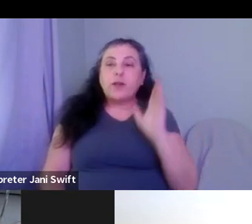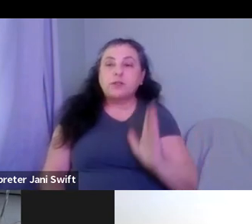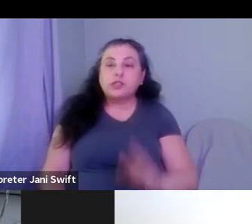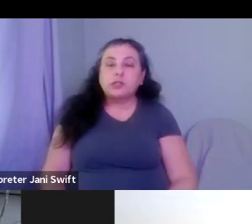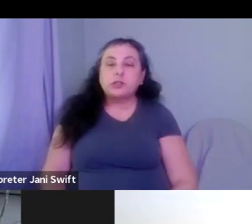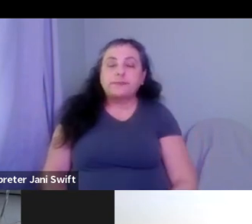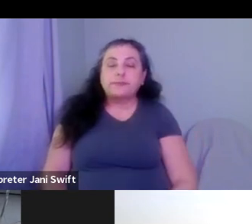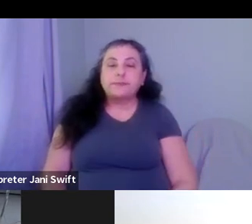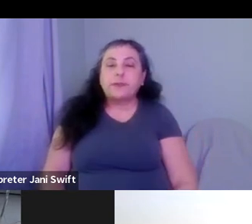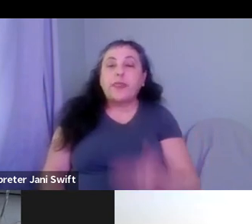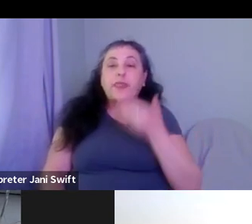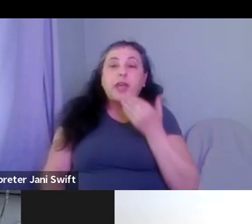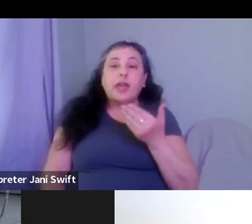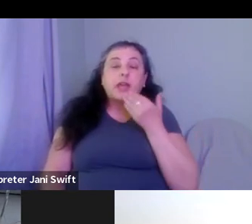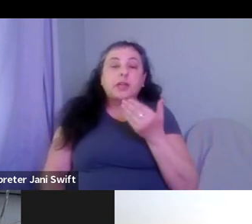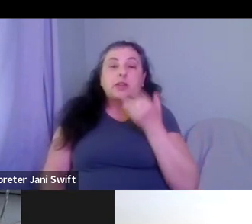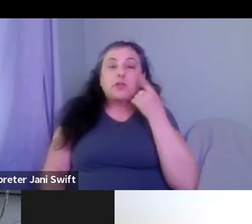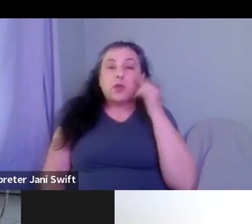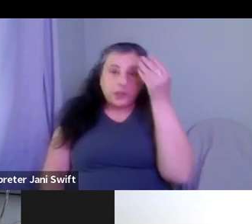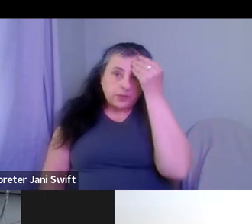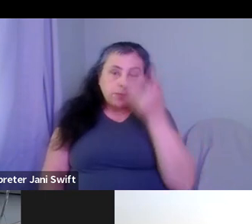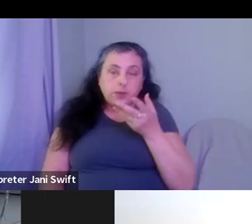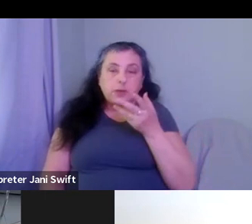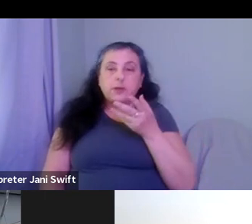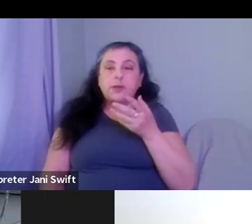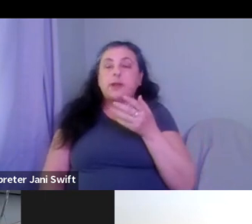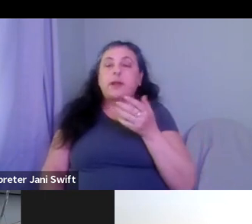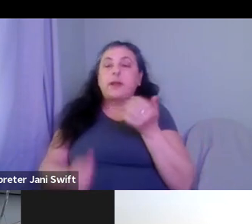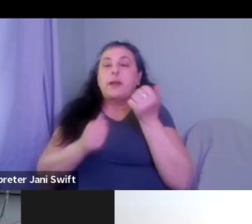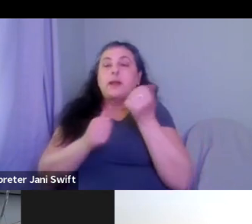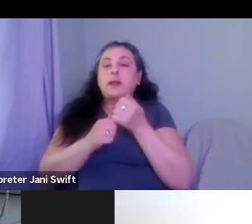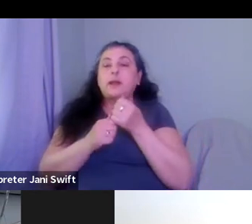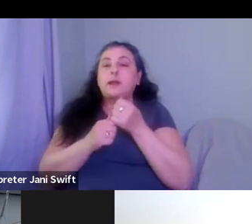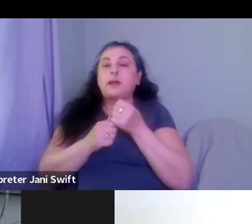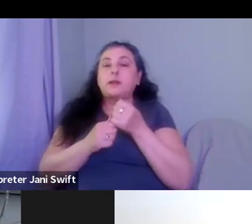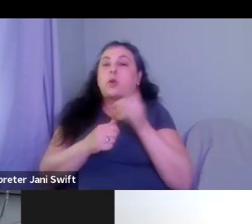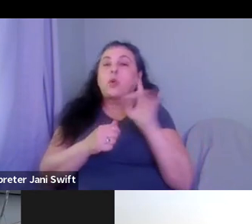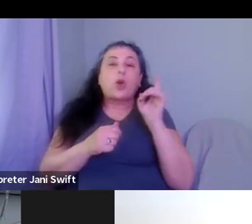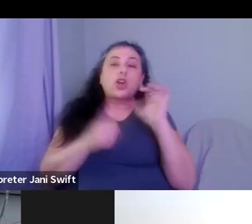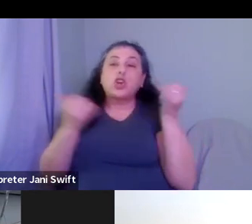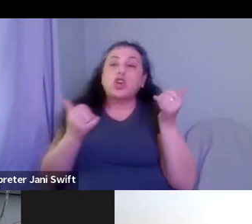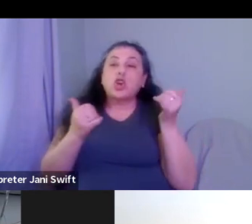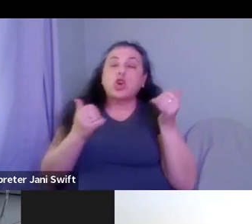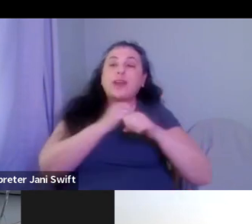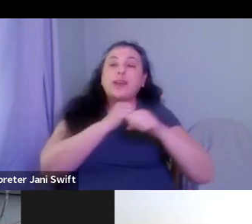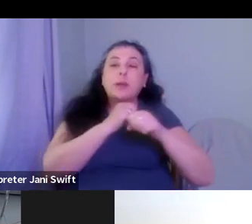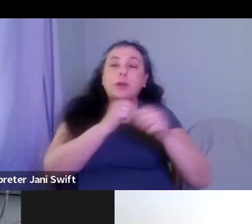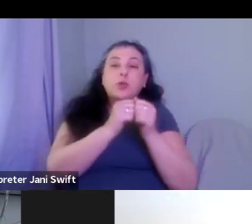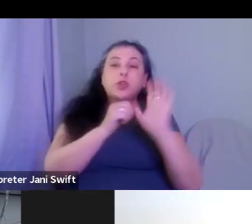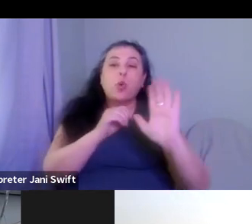Thanks for this information. What are your current campaigns with your